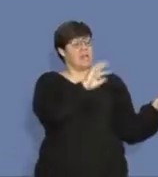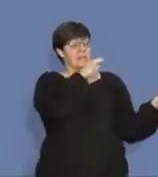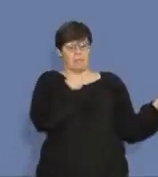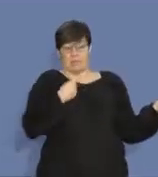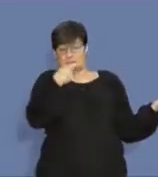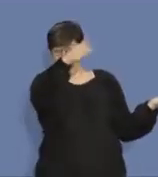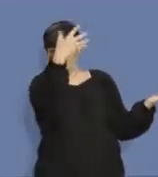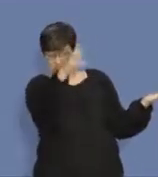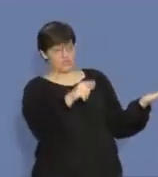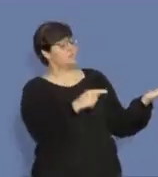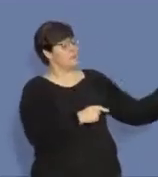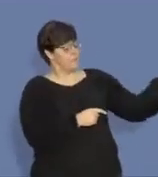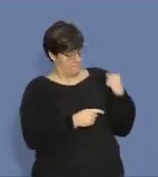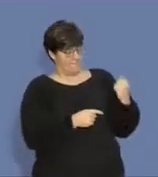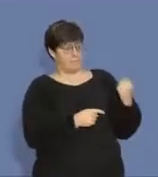seen here,